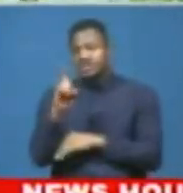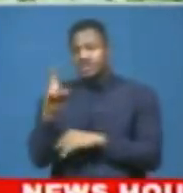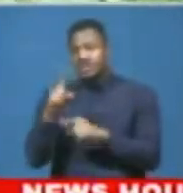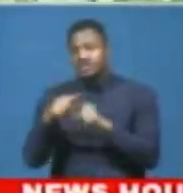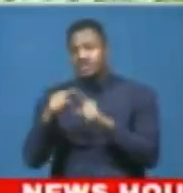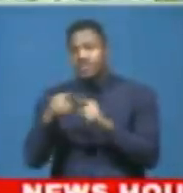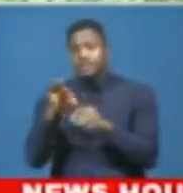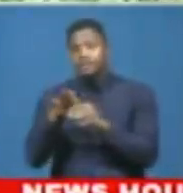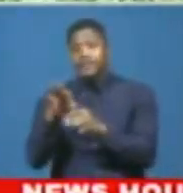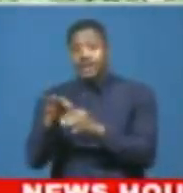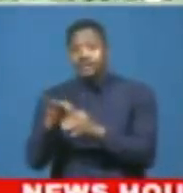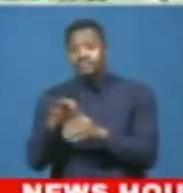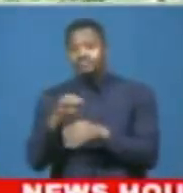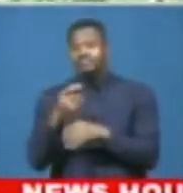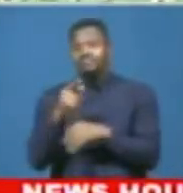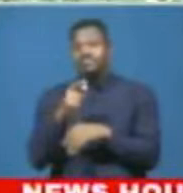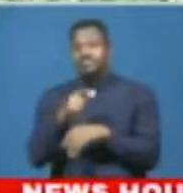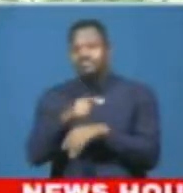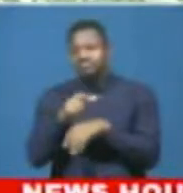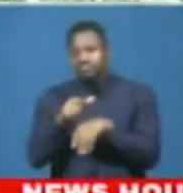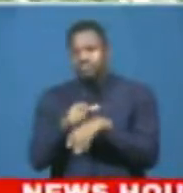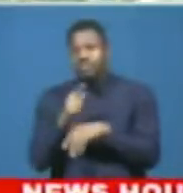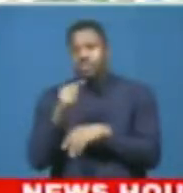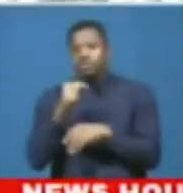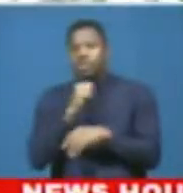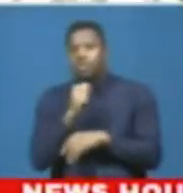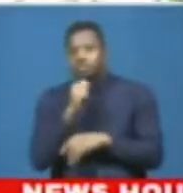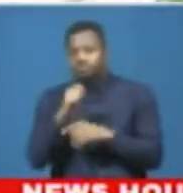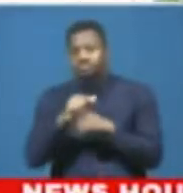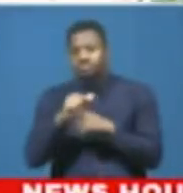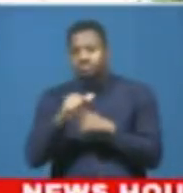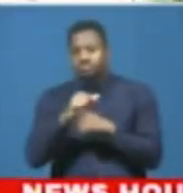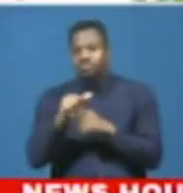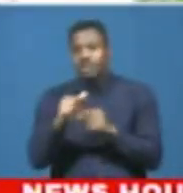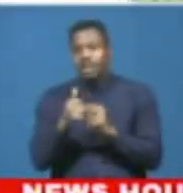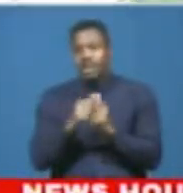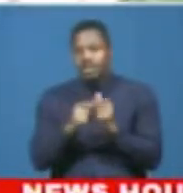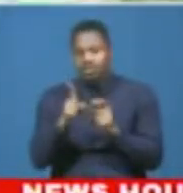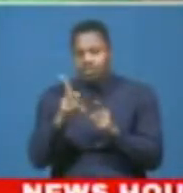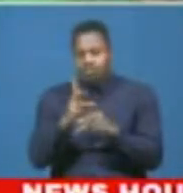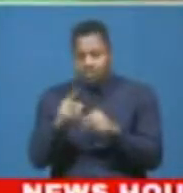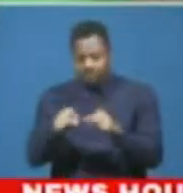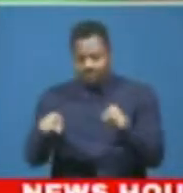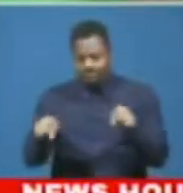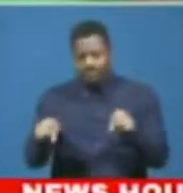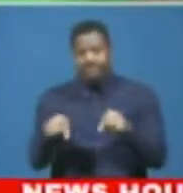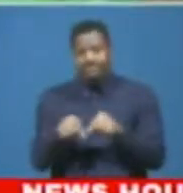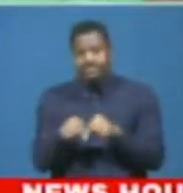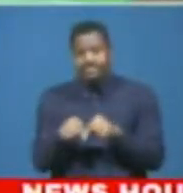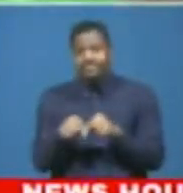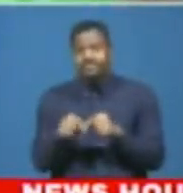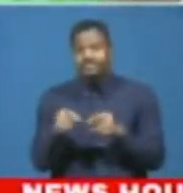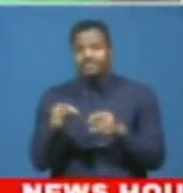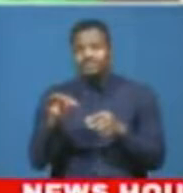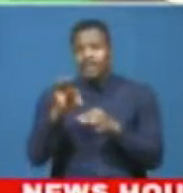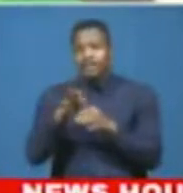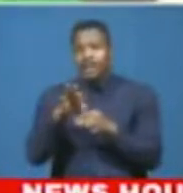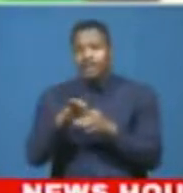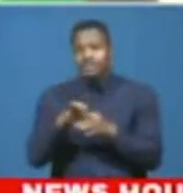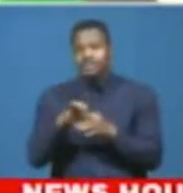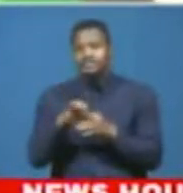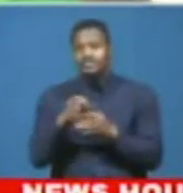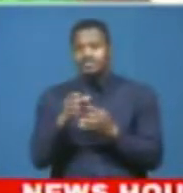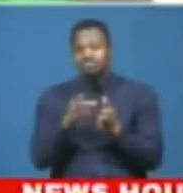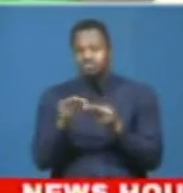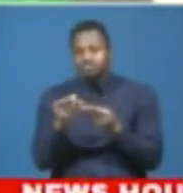plants, garden tools, and a training manual, 1 square meter of wooden structure or tiles to plant on, treated soil,